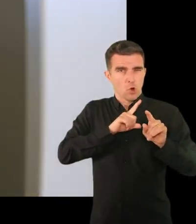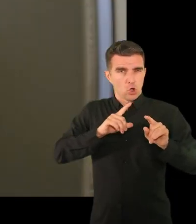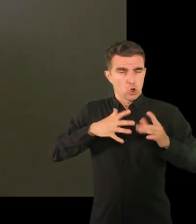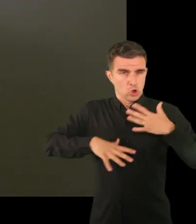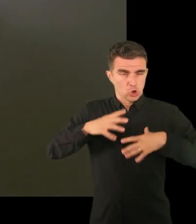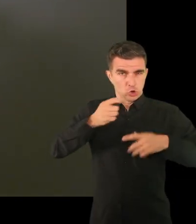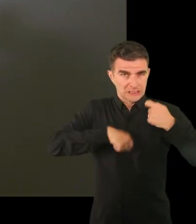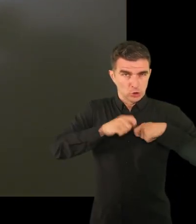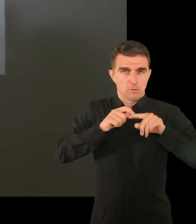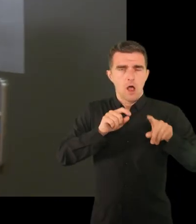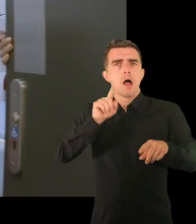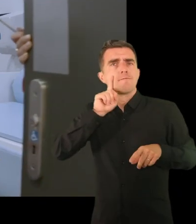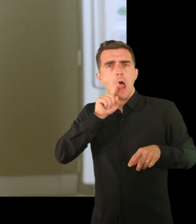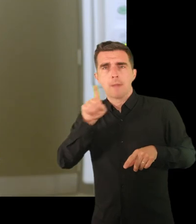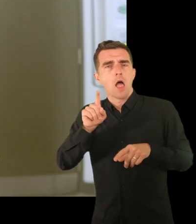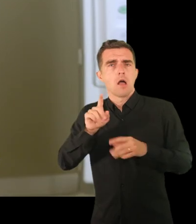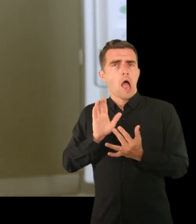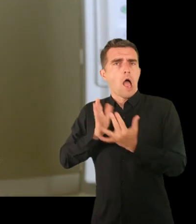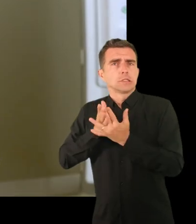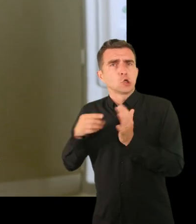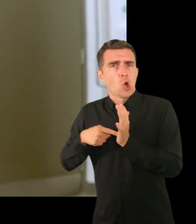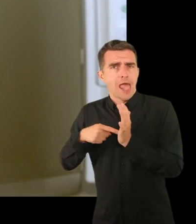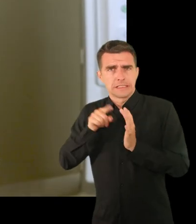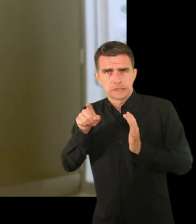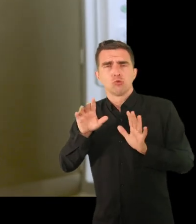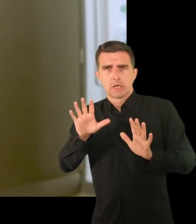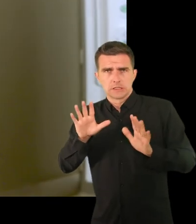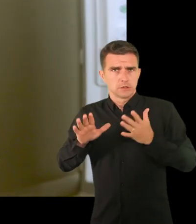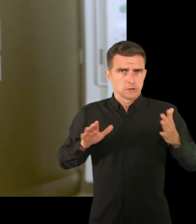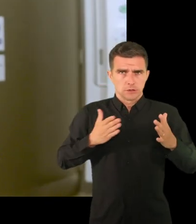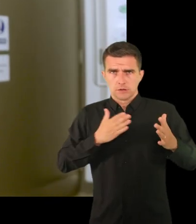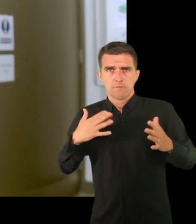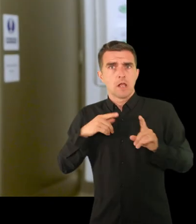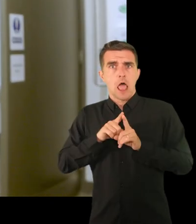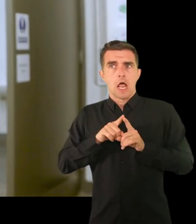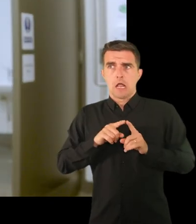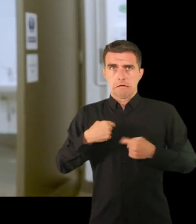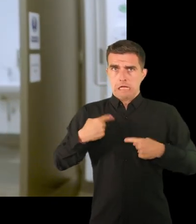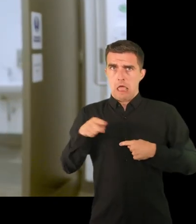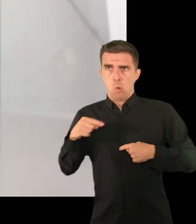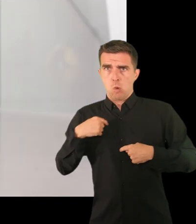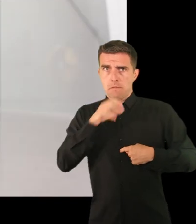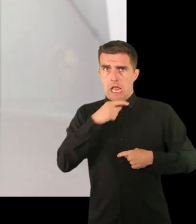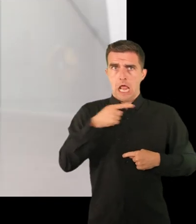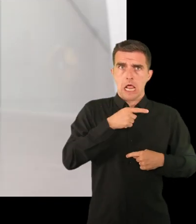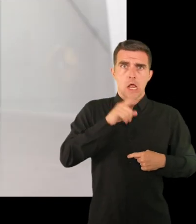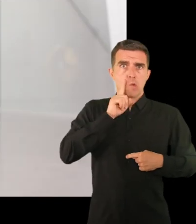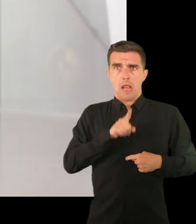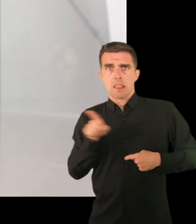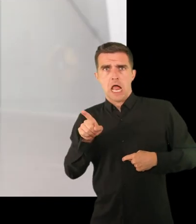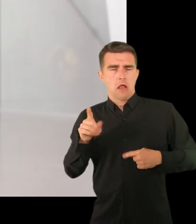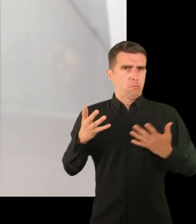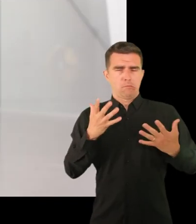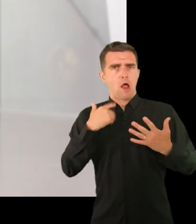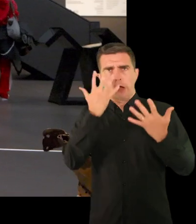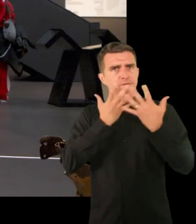for the changing places, and the female side was for the accessible toilet. It felt like only males could go to that side and